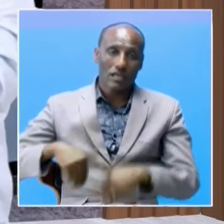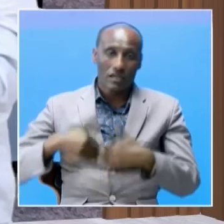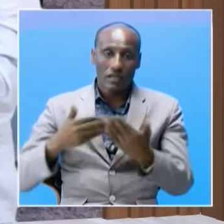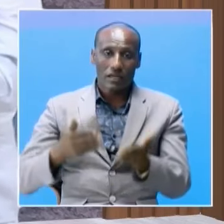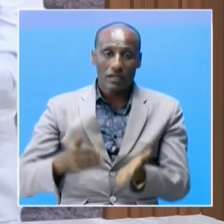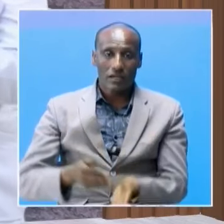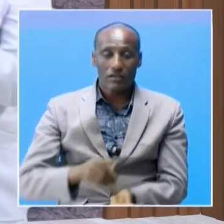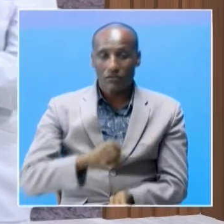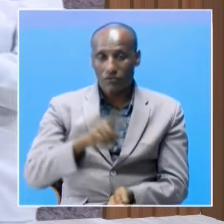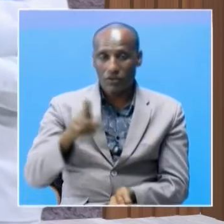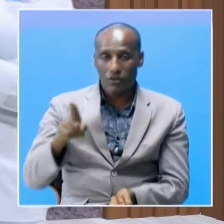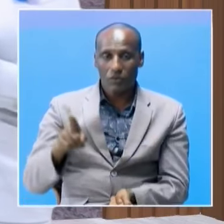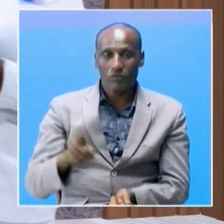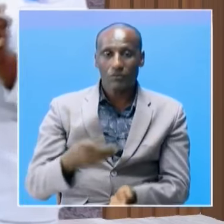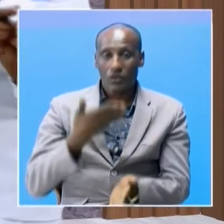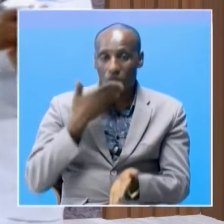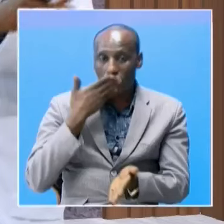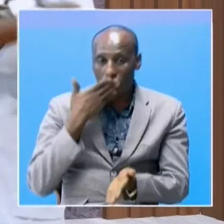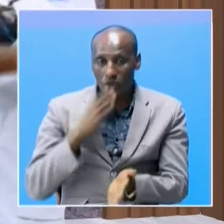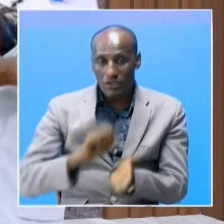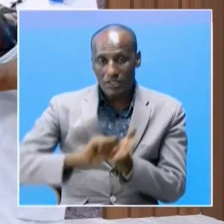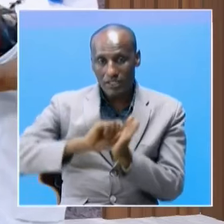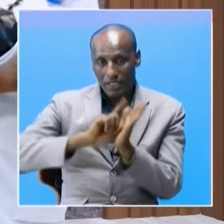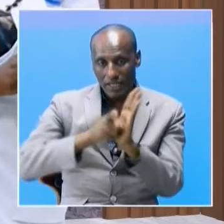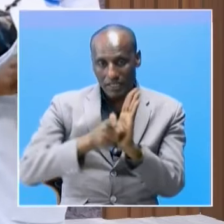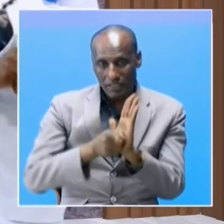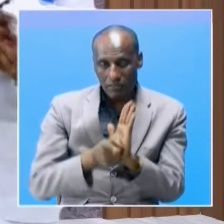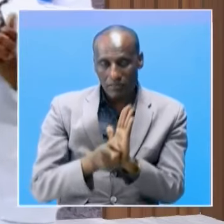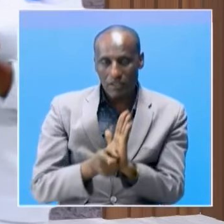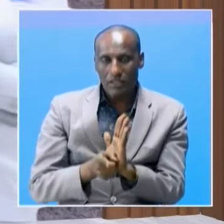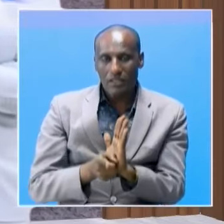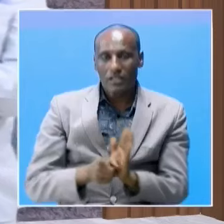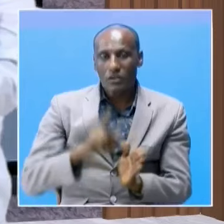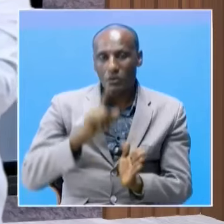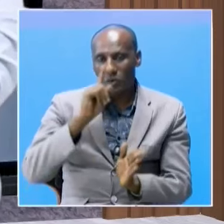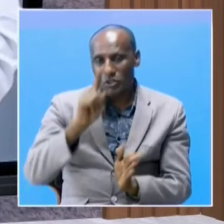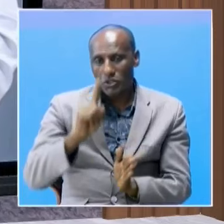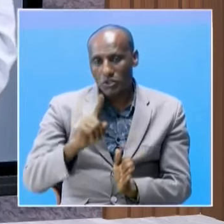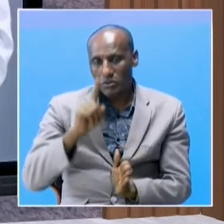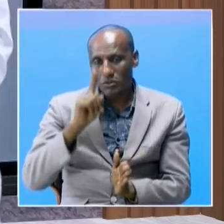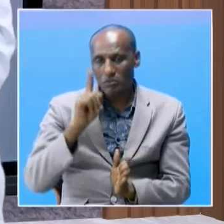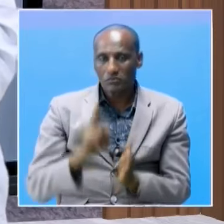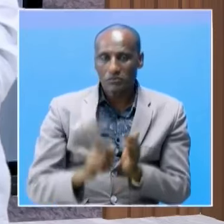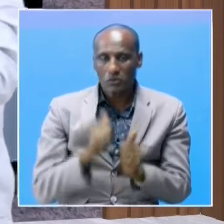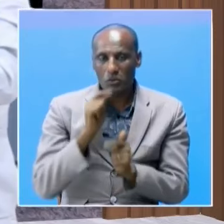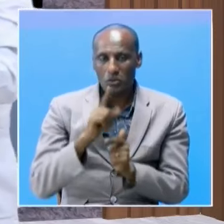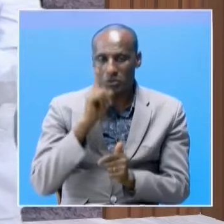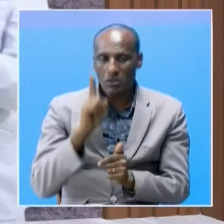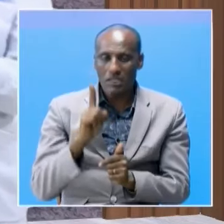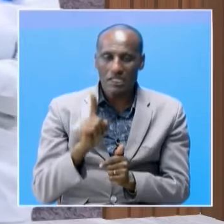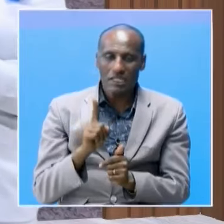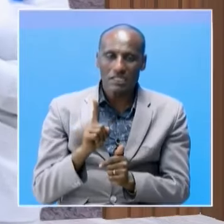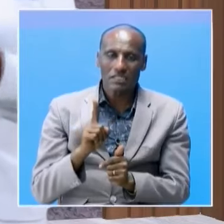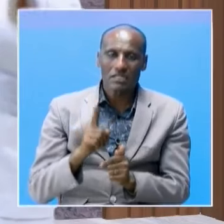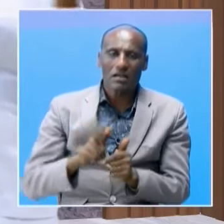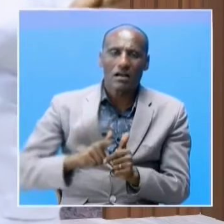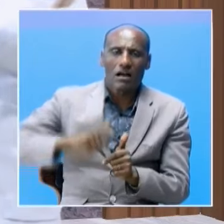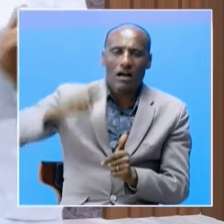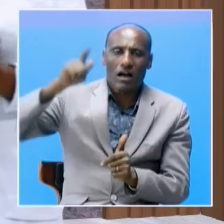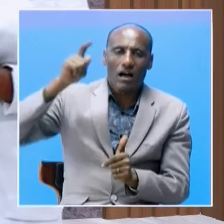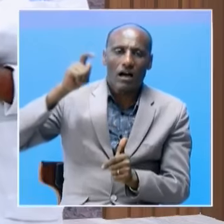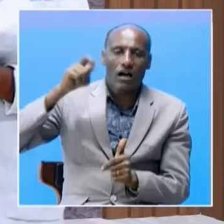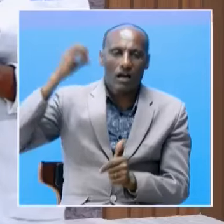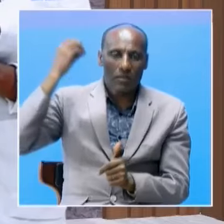identify which one has a greatest possibility, on which case that we are certain, and on which one is just